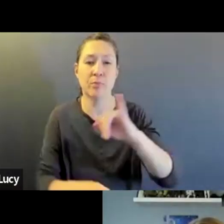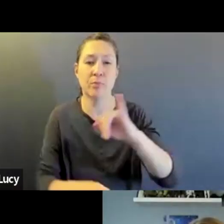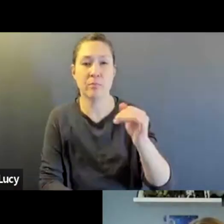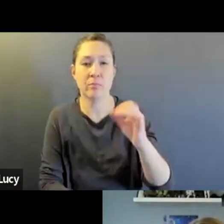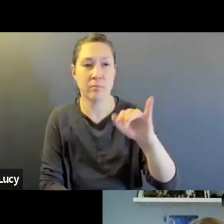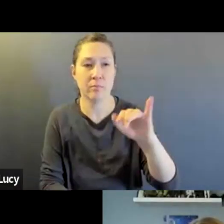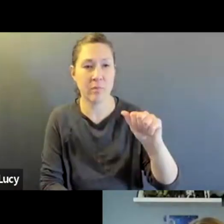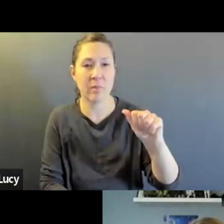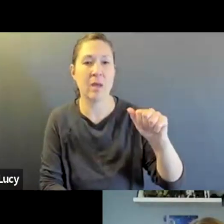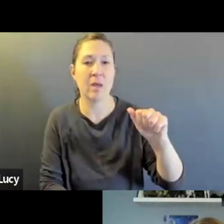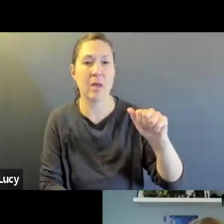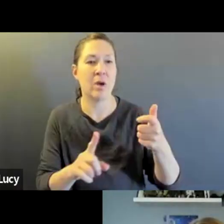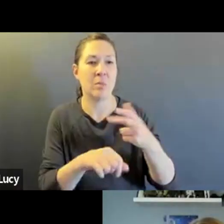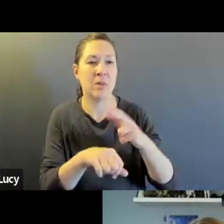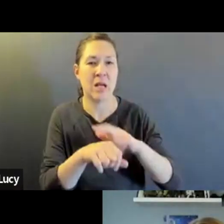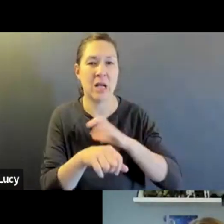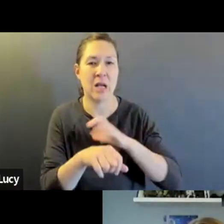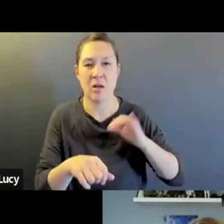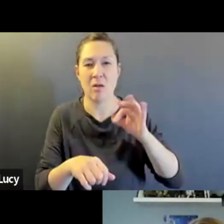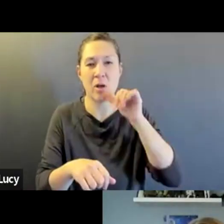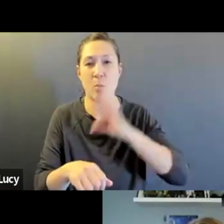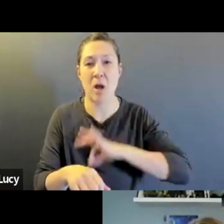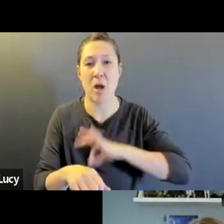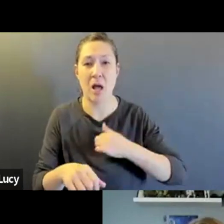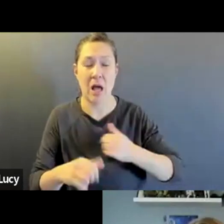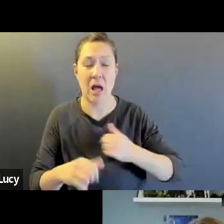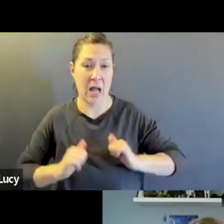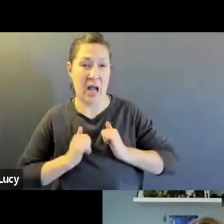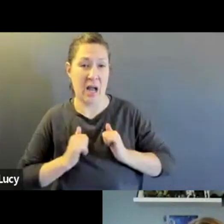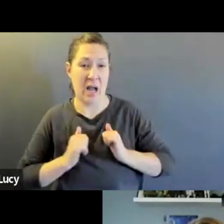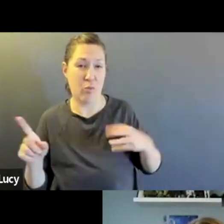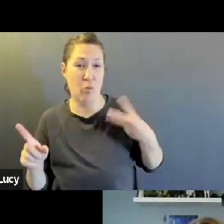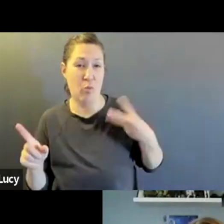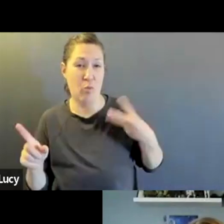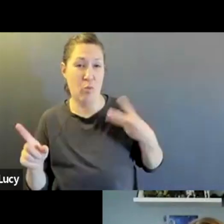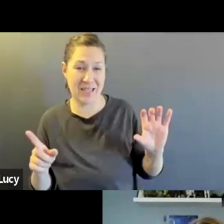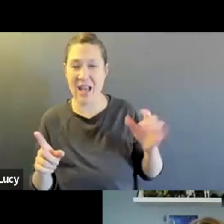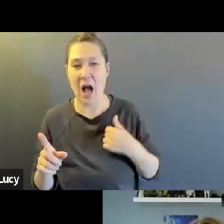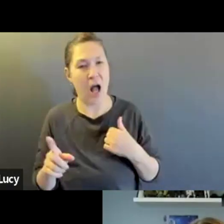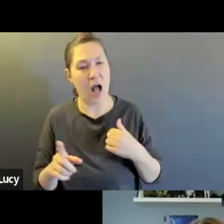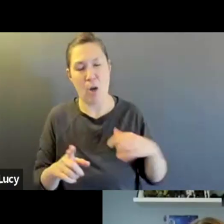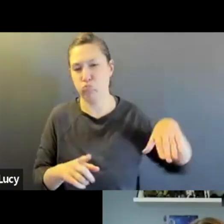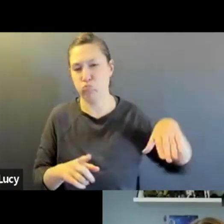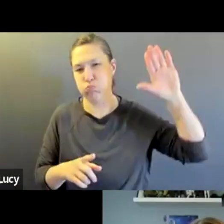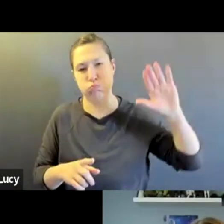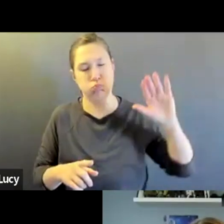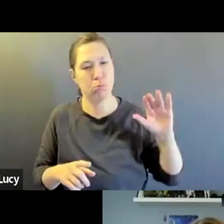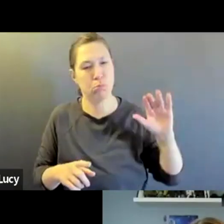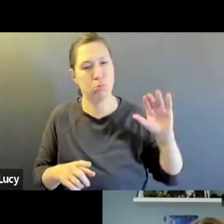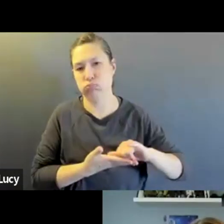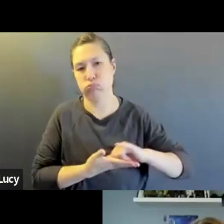And while I'm calling in from Washington, D.C., I am a born and raised New Yorker. I'll always rep Queens everywhere I go.